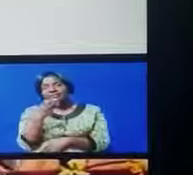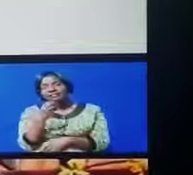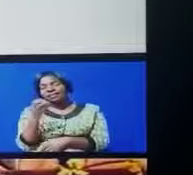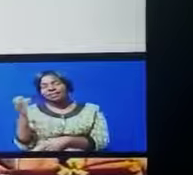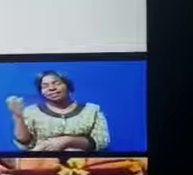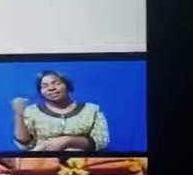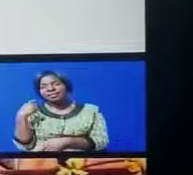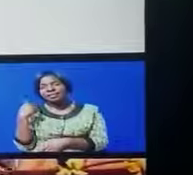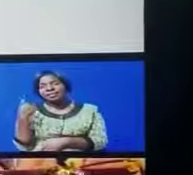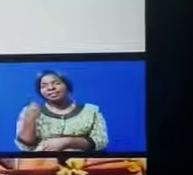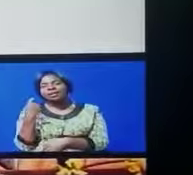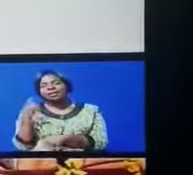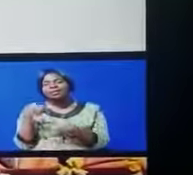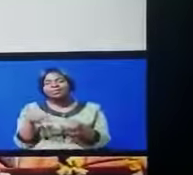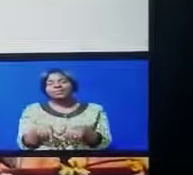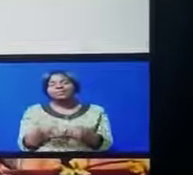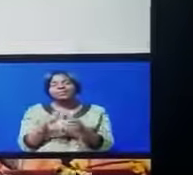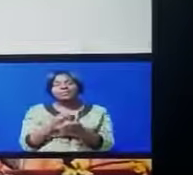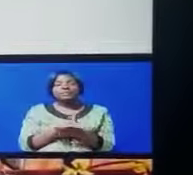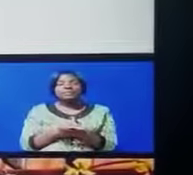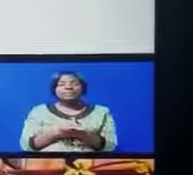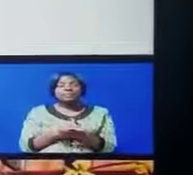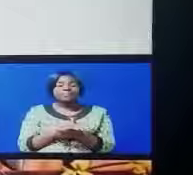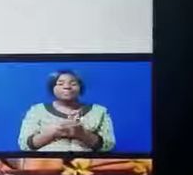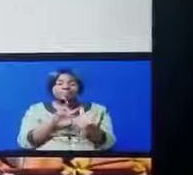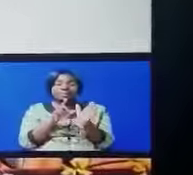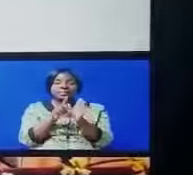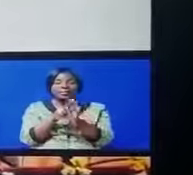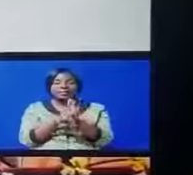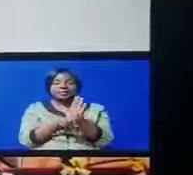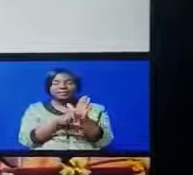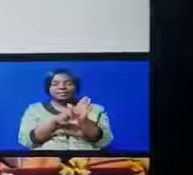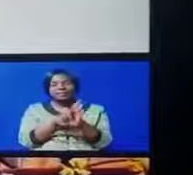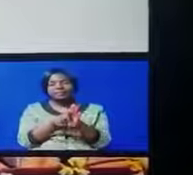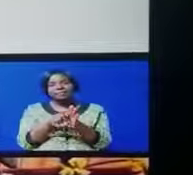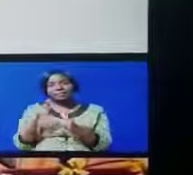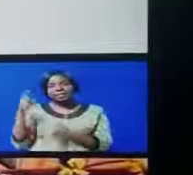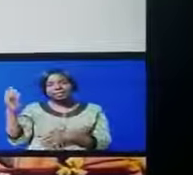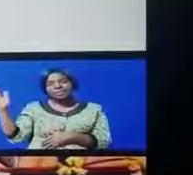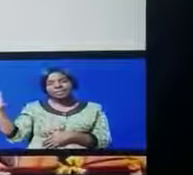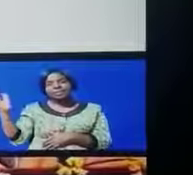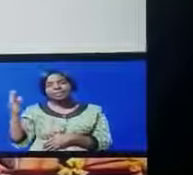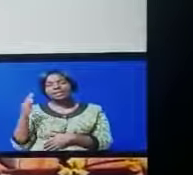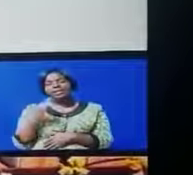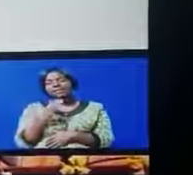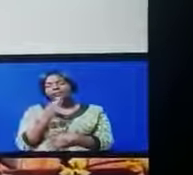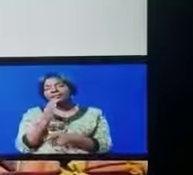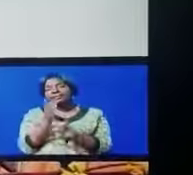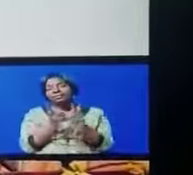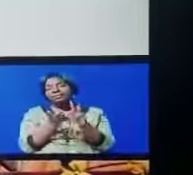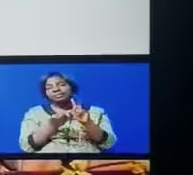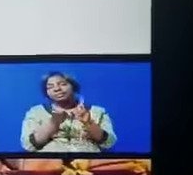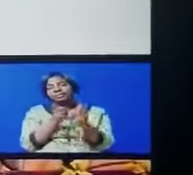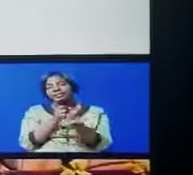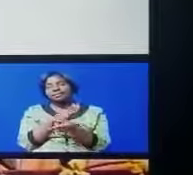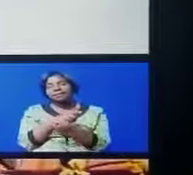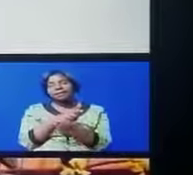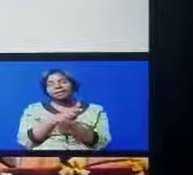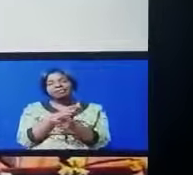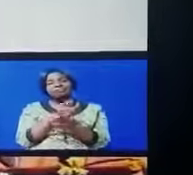country. The initiative will make a difference at the national,